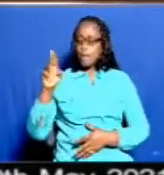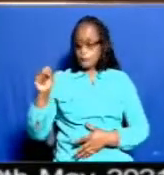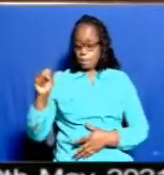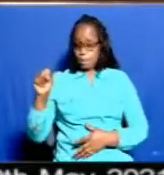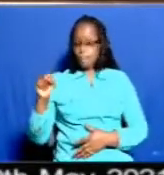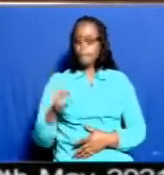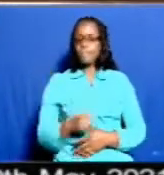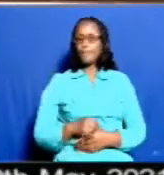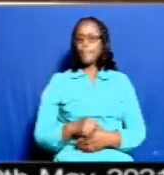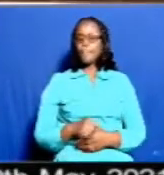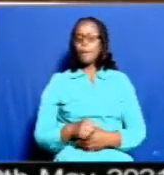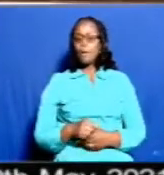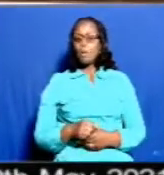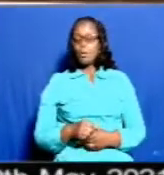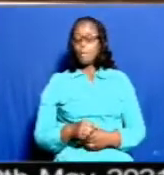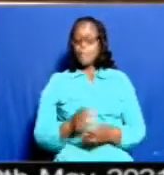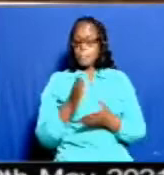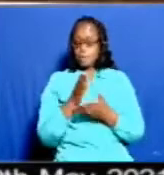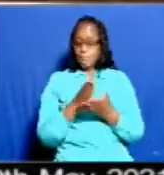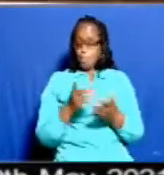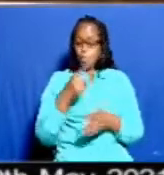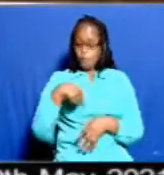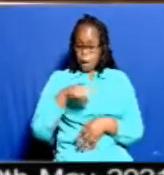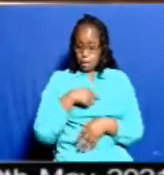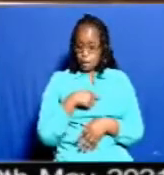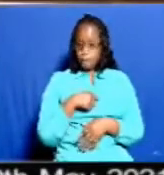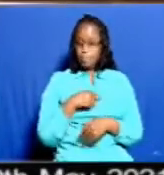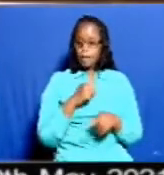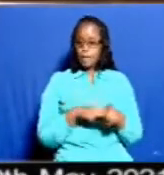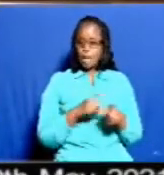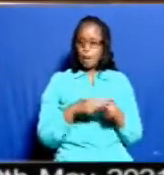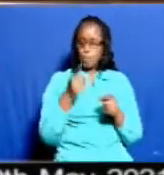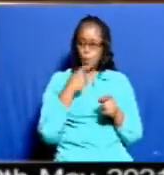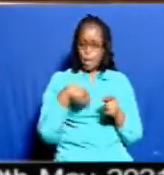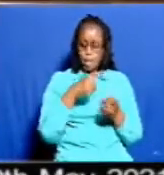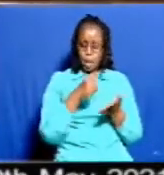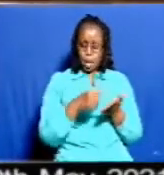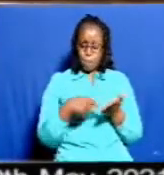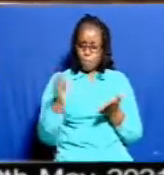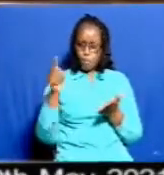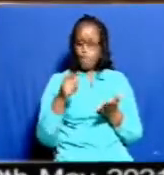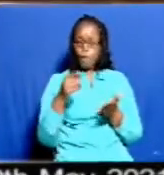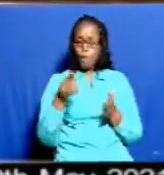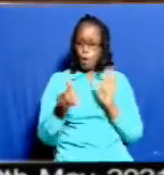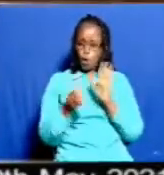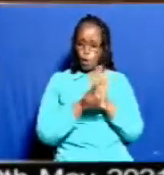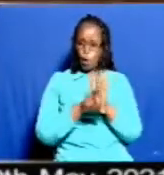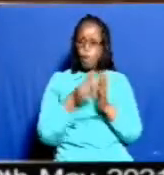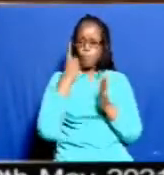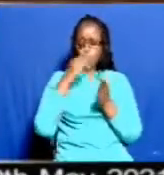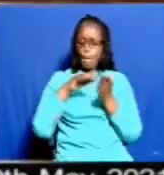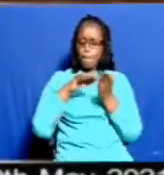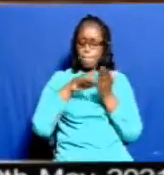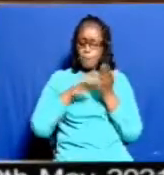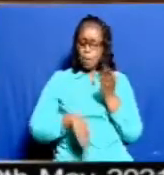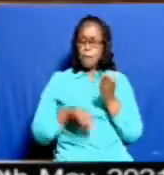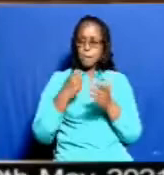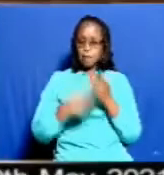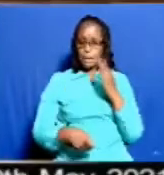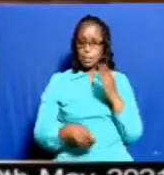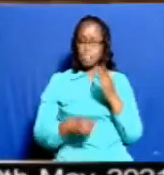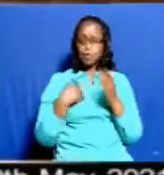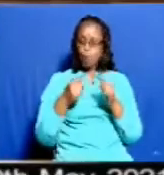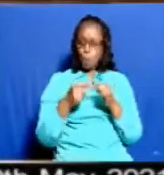who rose on this floor when we were passing this legislation for minimum tax to oppose the question of minimum